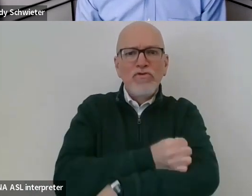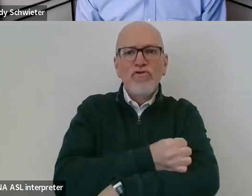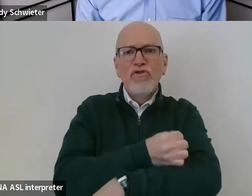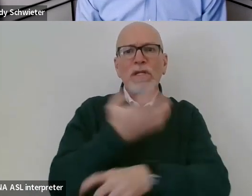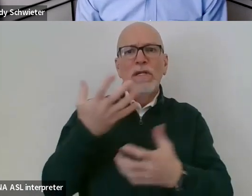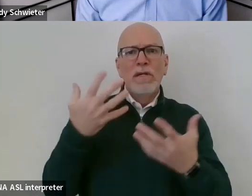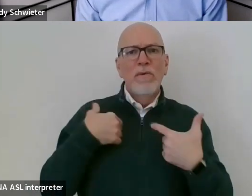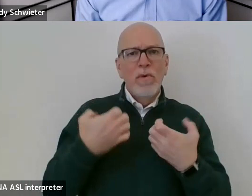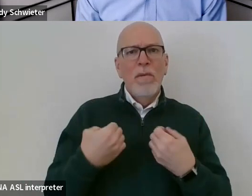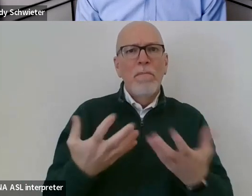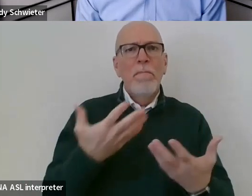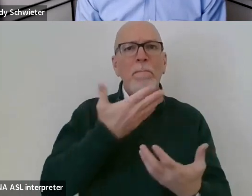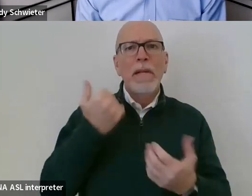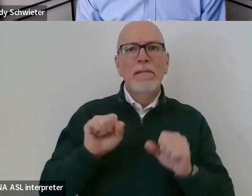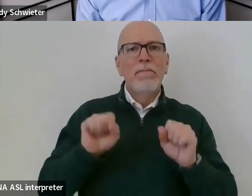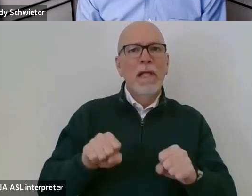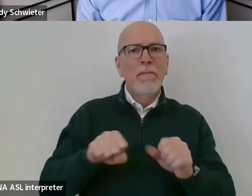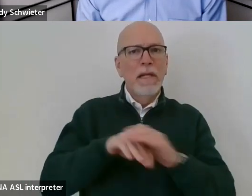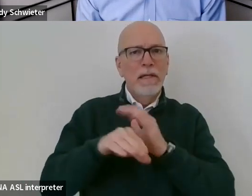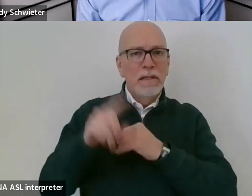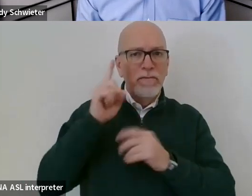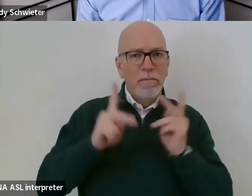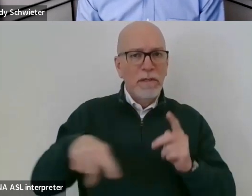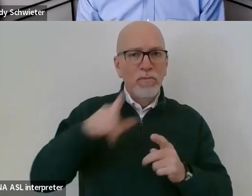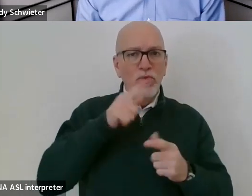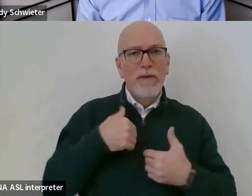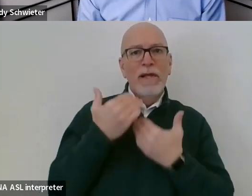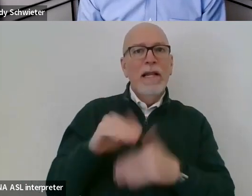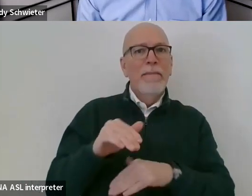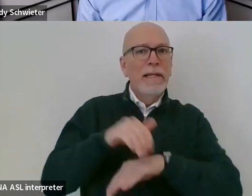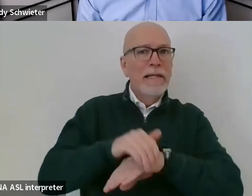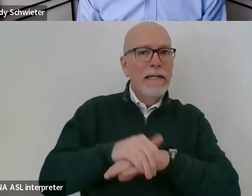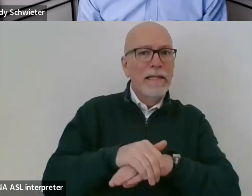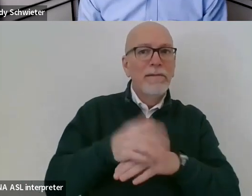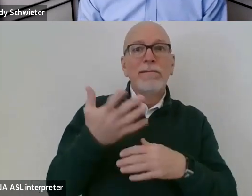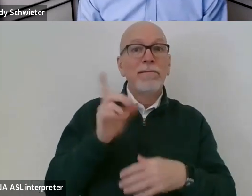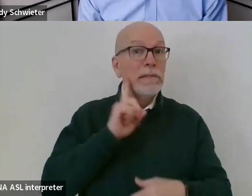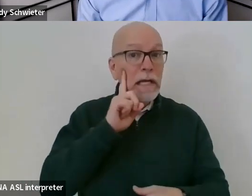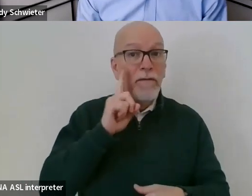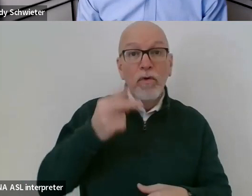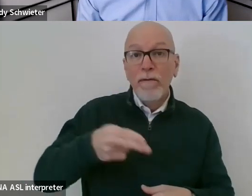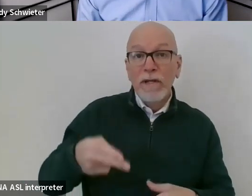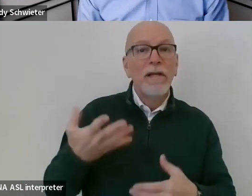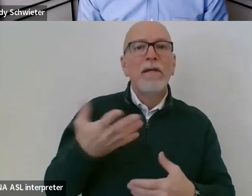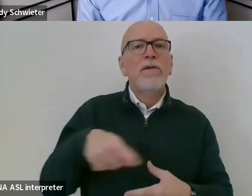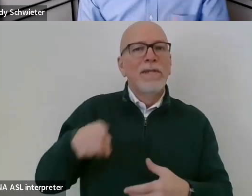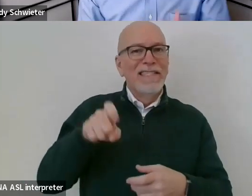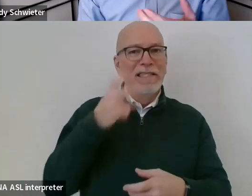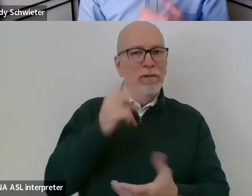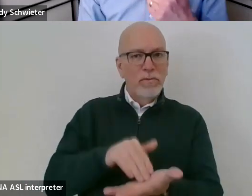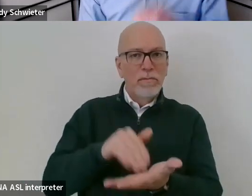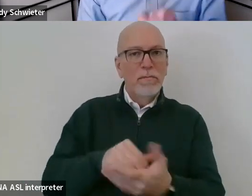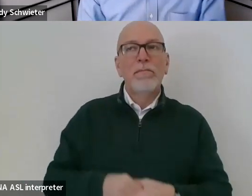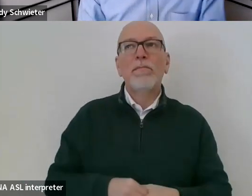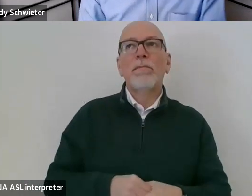to providing the best possible access for people with limited English proficiency or who are deaf or hard of hearing when they seek healthcare. And that